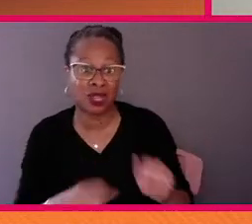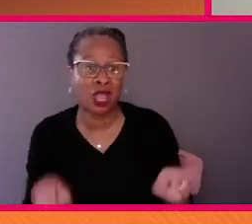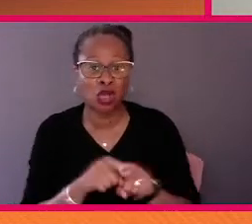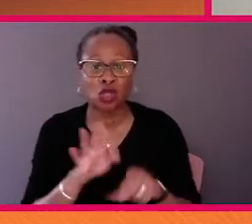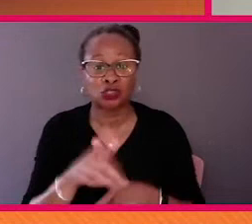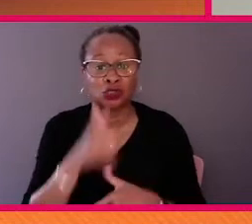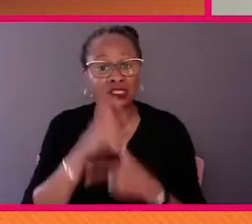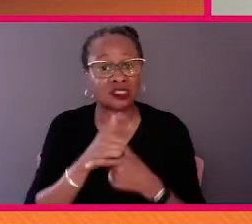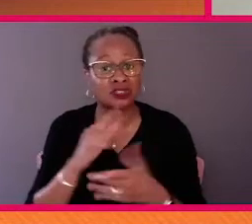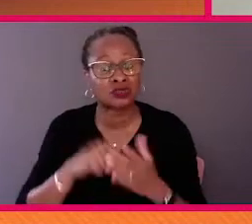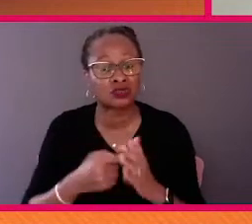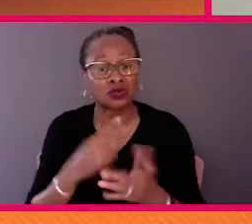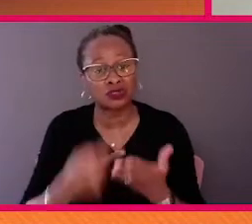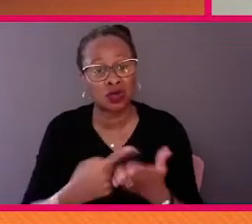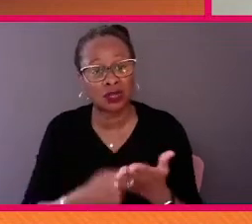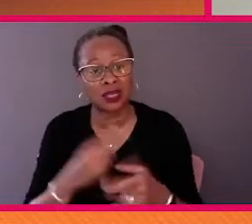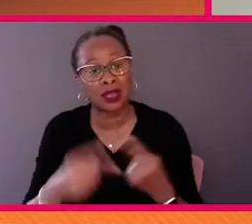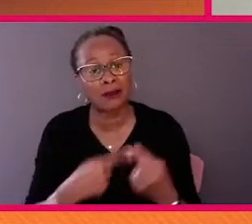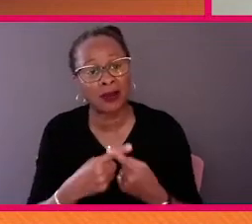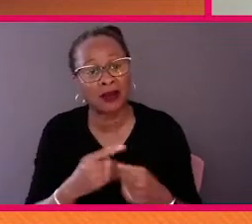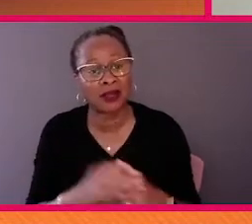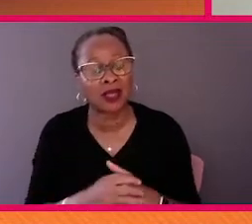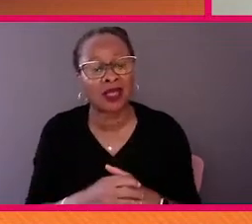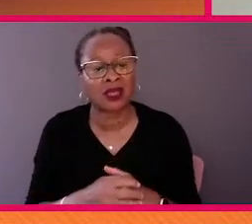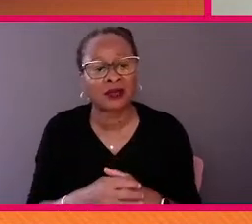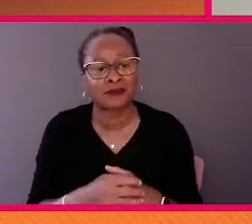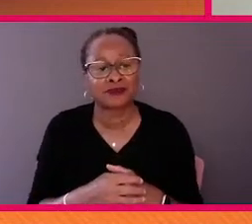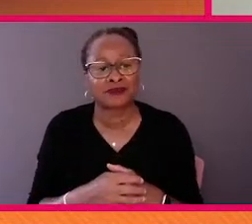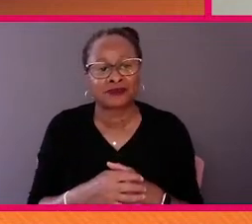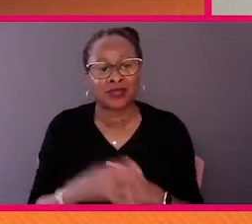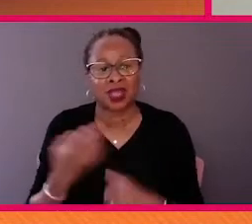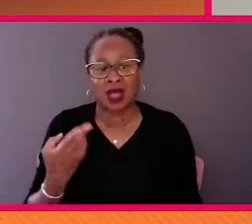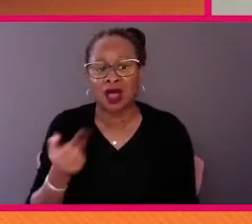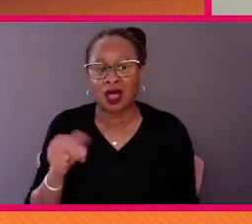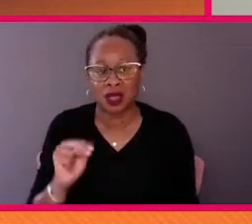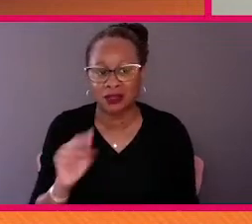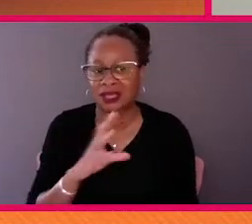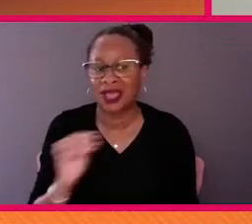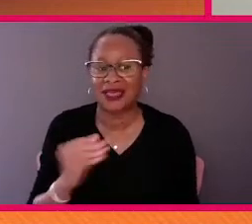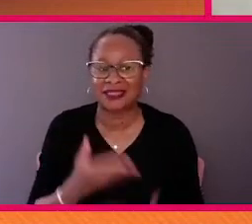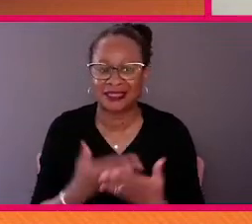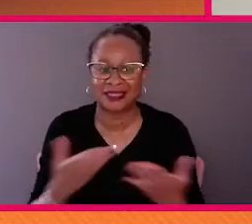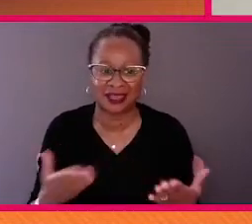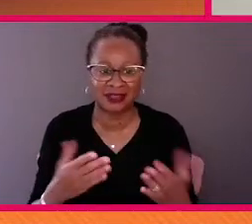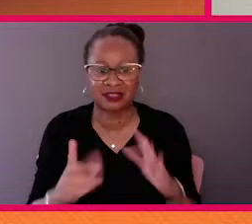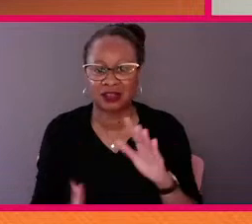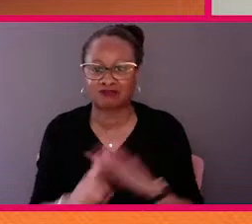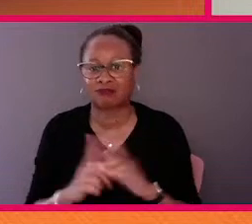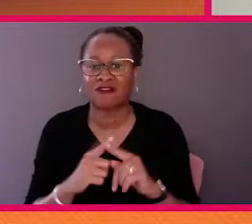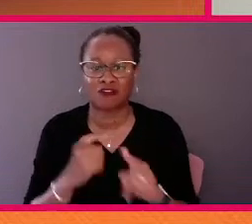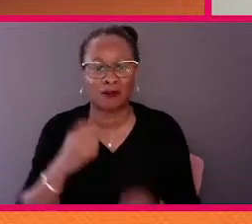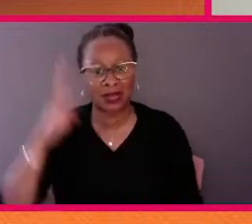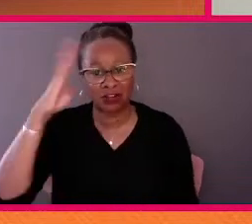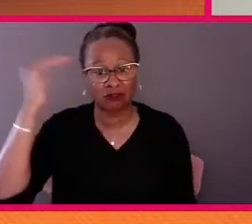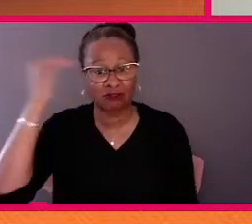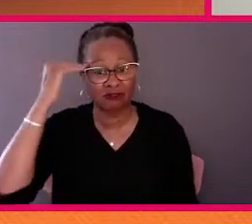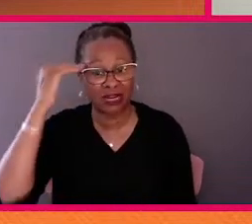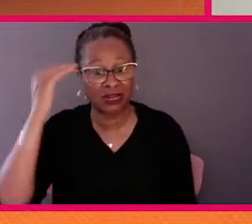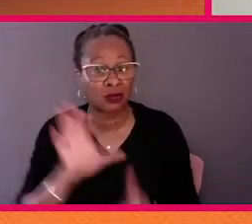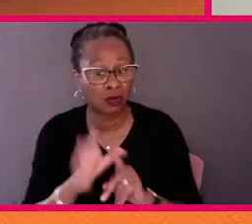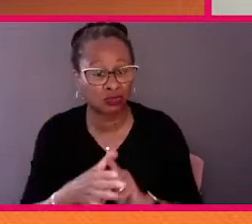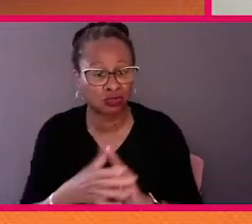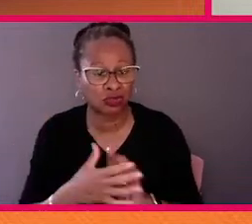about, you know, she started talking about Han and things that sort of come out of the Korean culture that, you know,